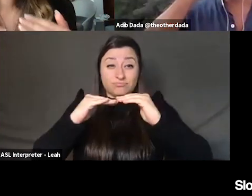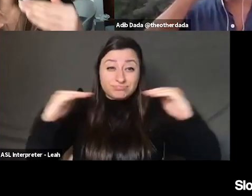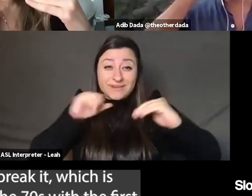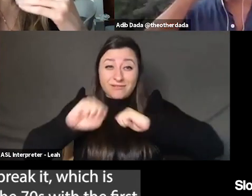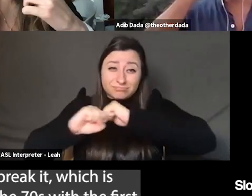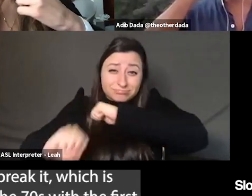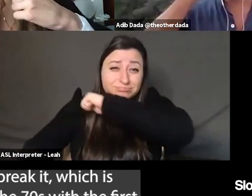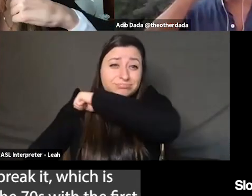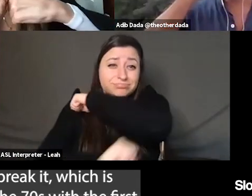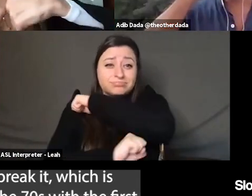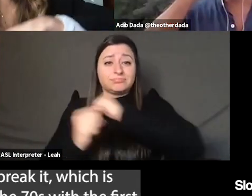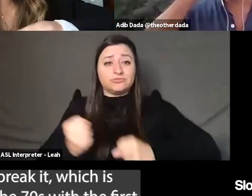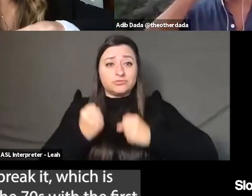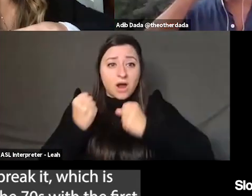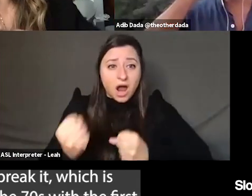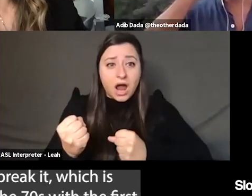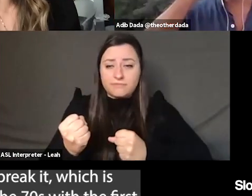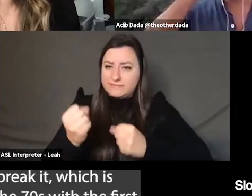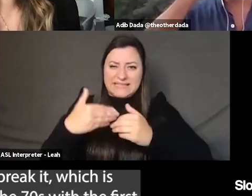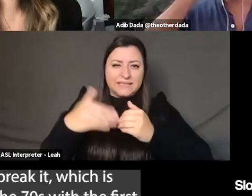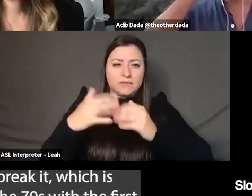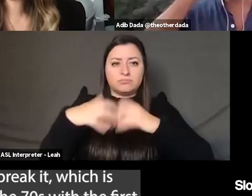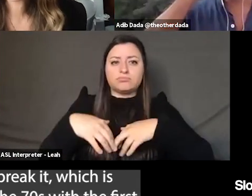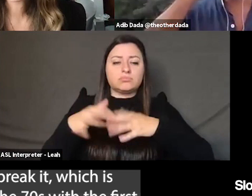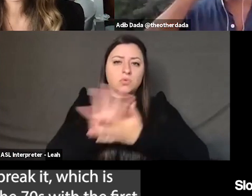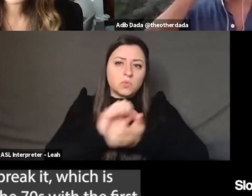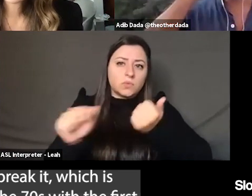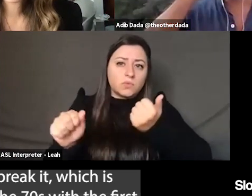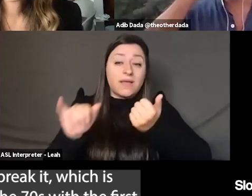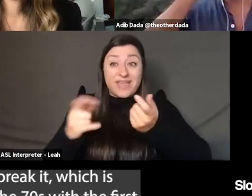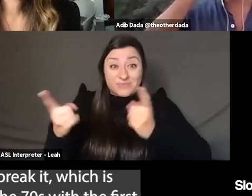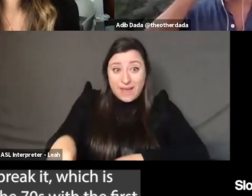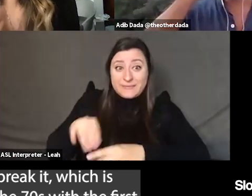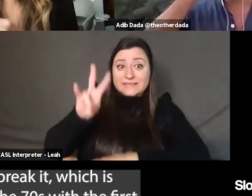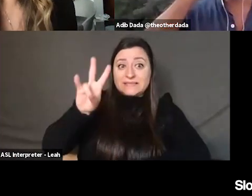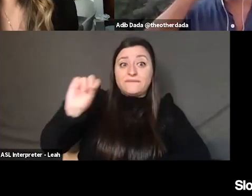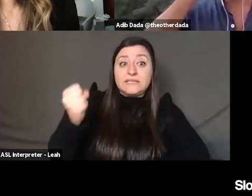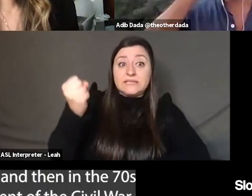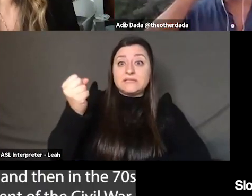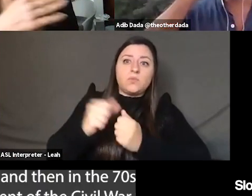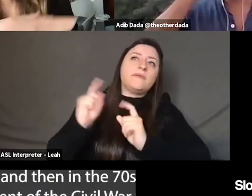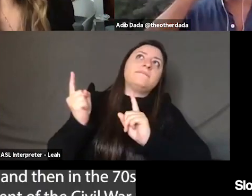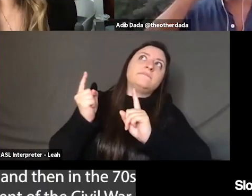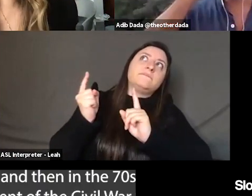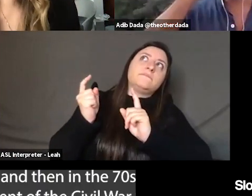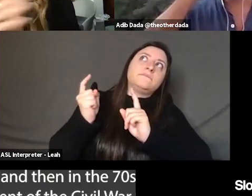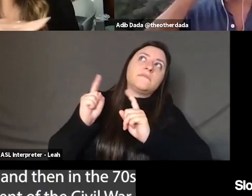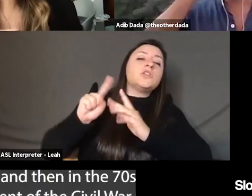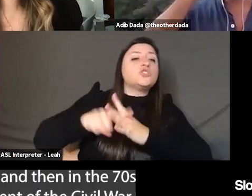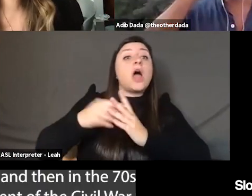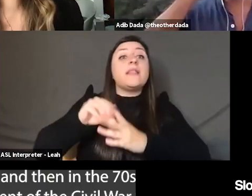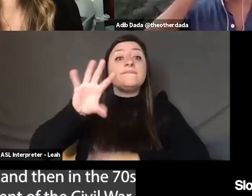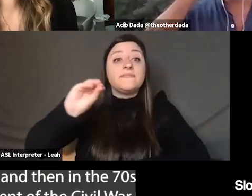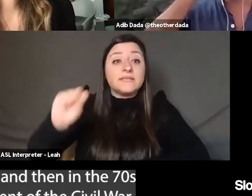strong, it's very easy to break it, which is what happened in the 70s with the first, it started in the 50s and then